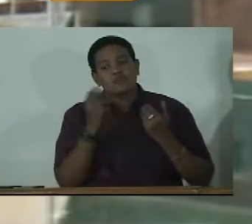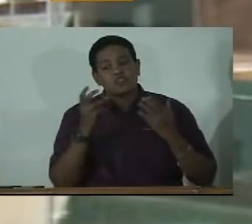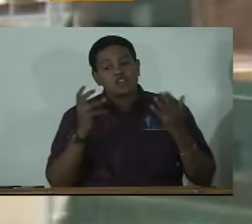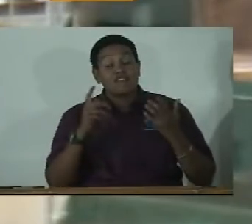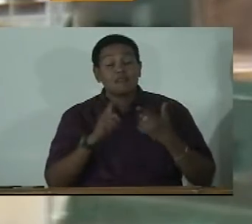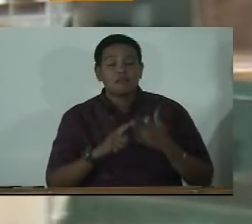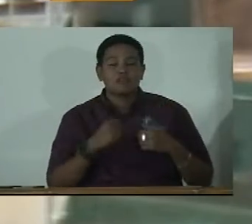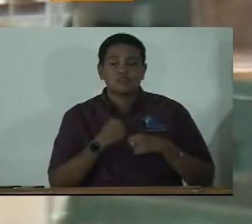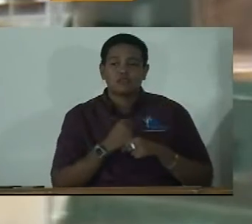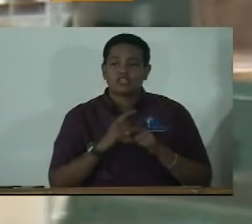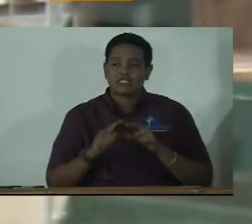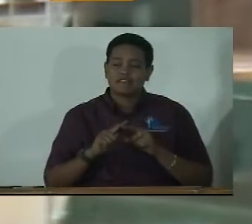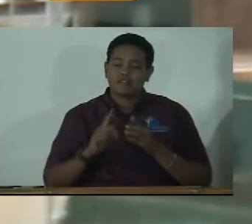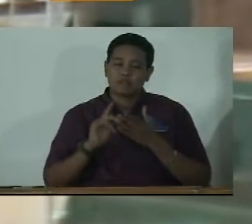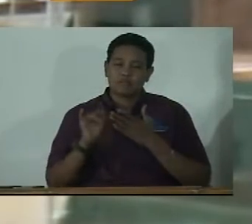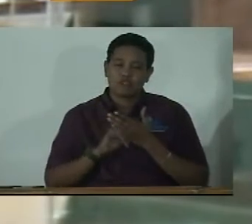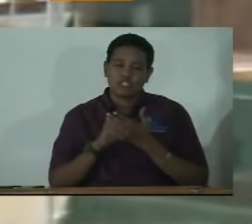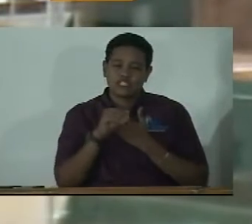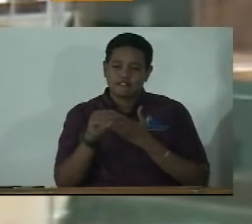Productive Projects Fund,